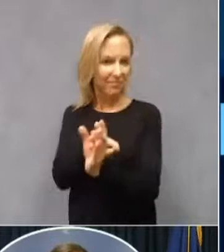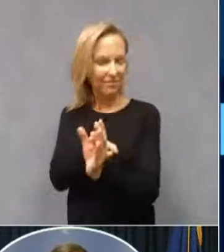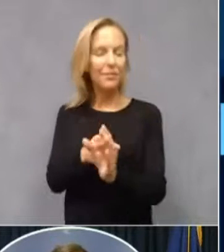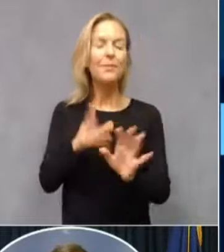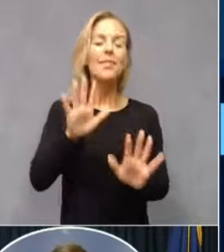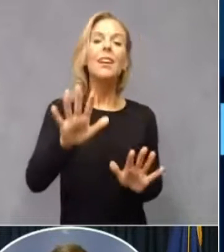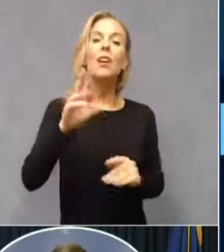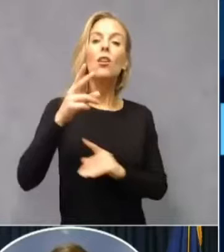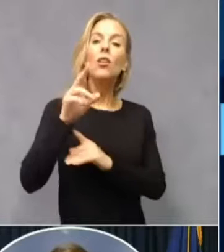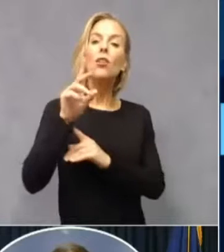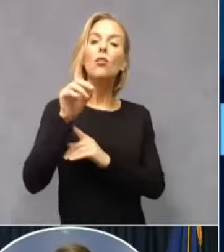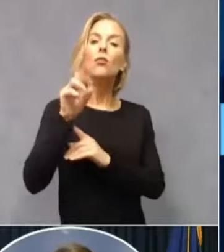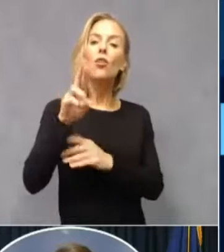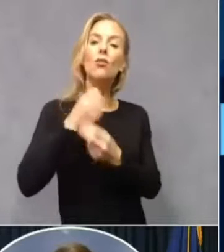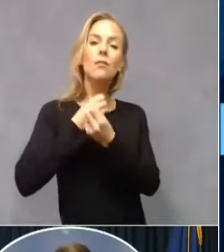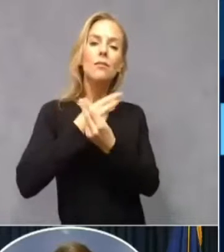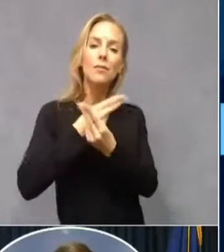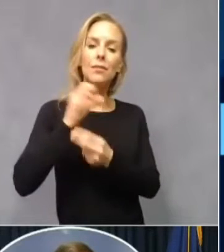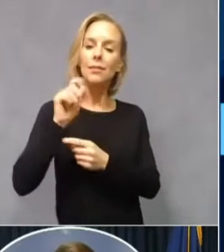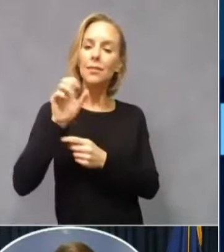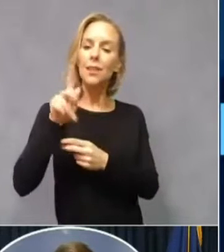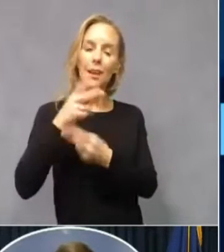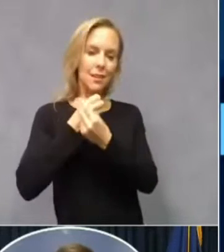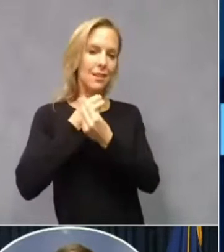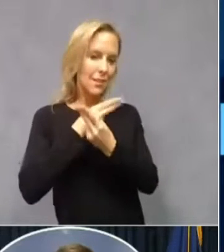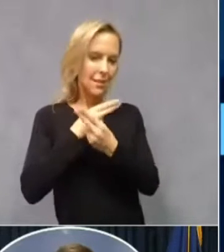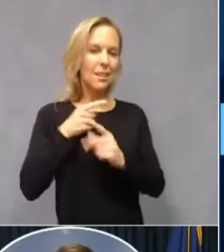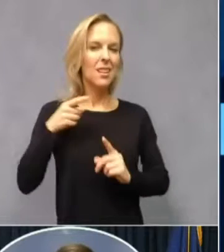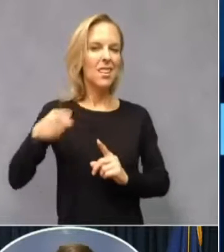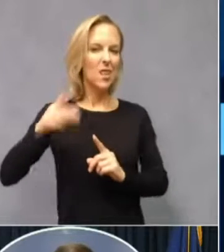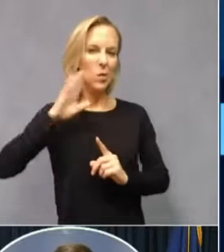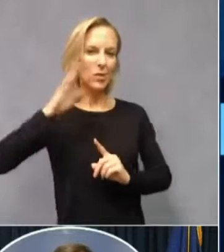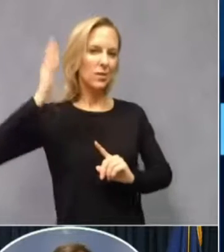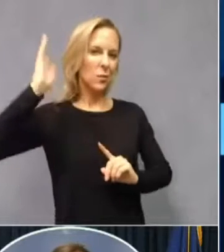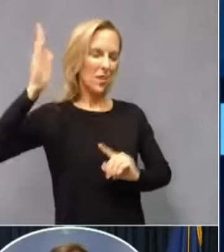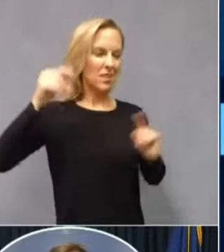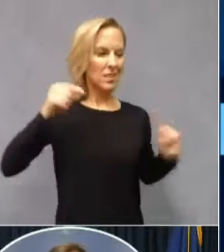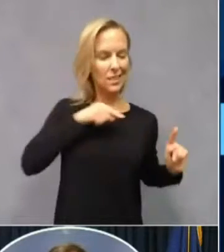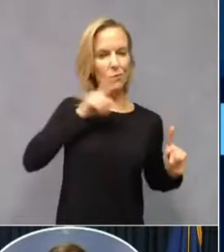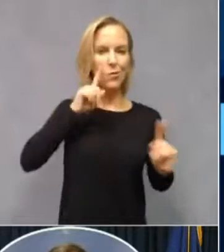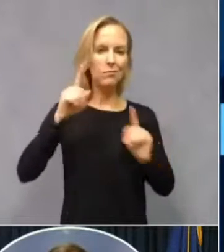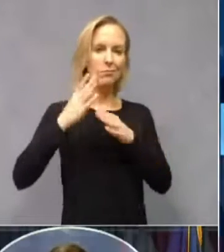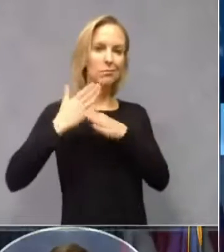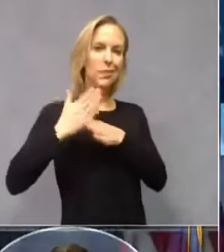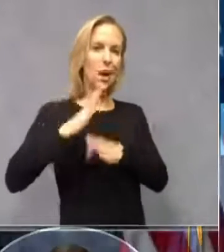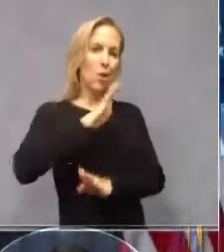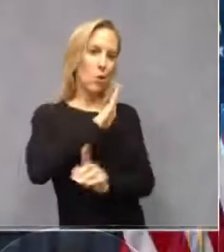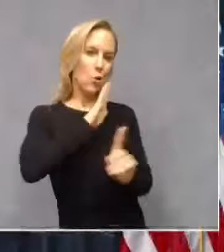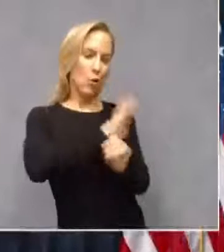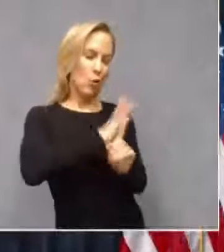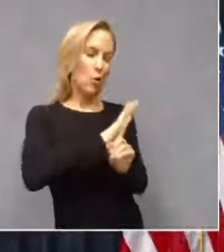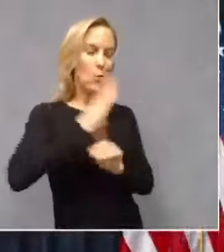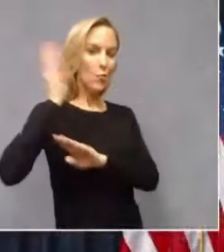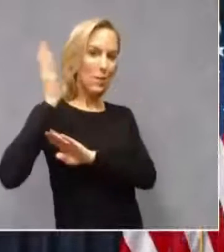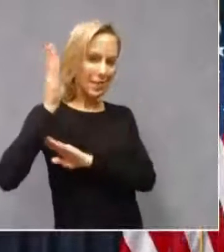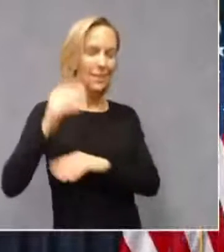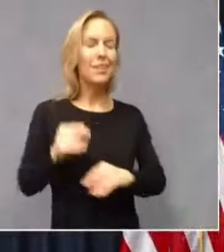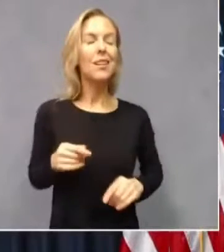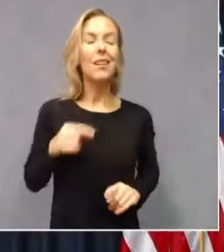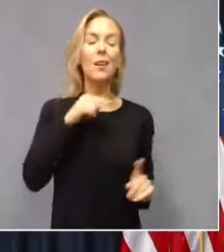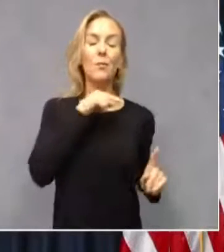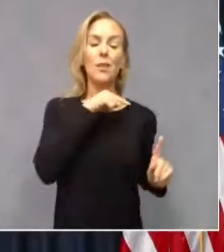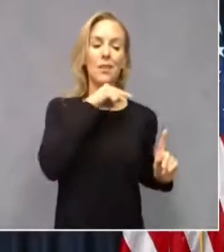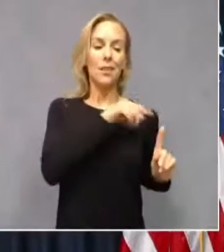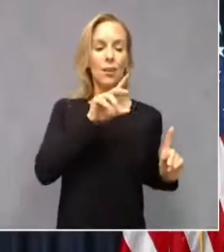through a part of the presentation that she gave today. But one of the things that she said loud and clear were